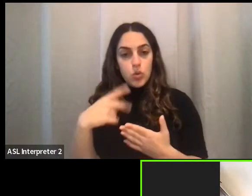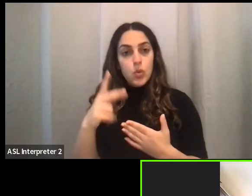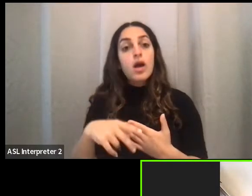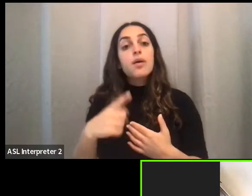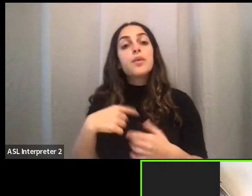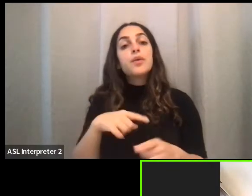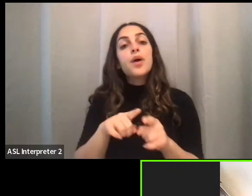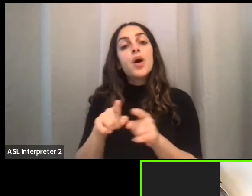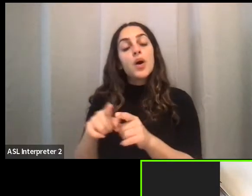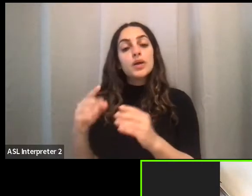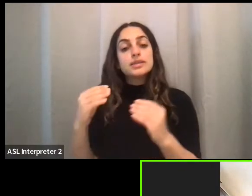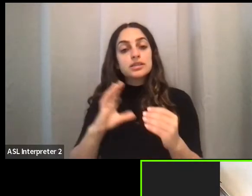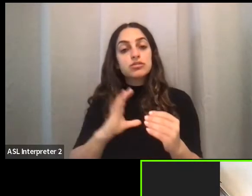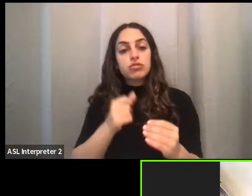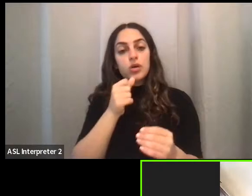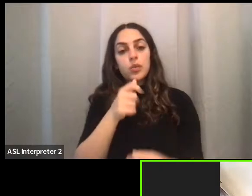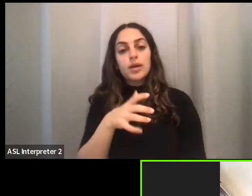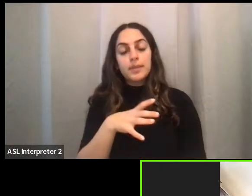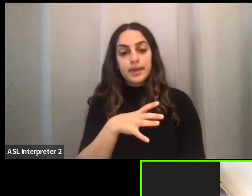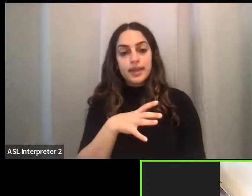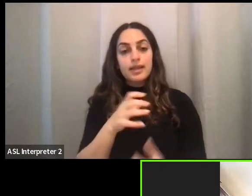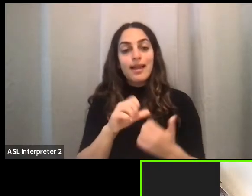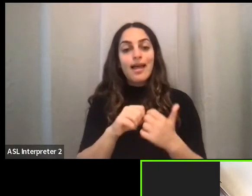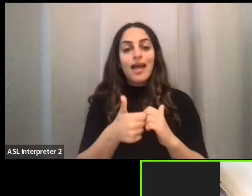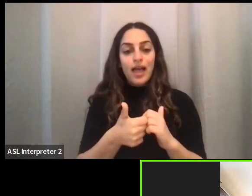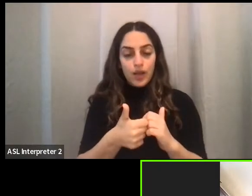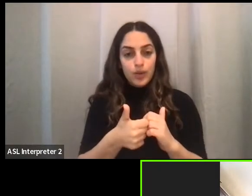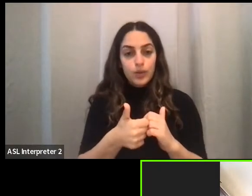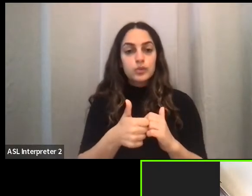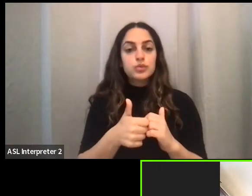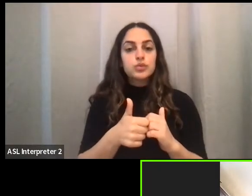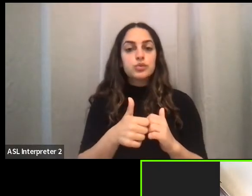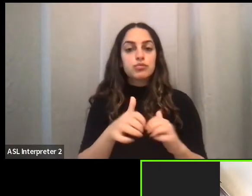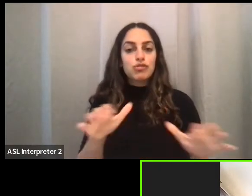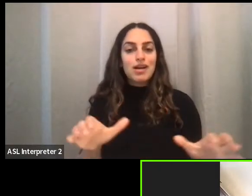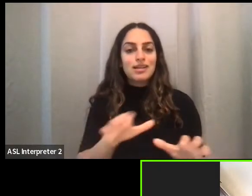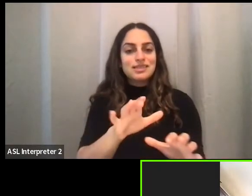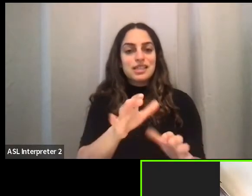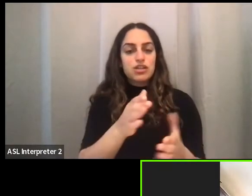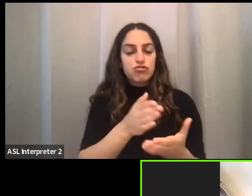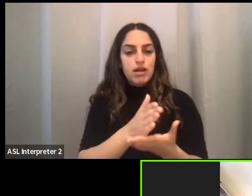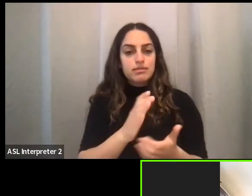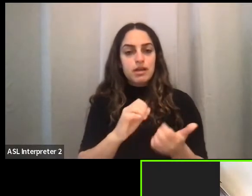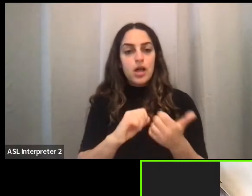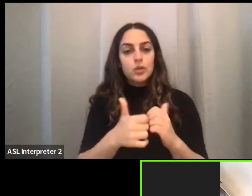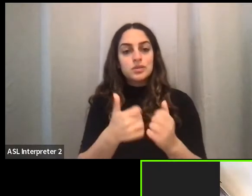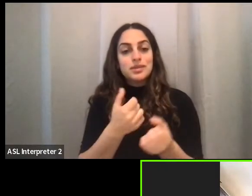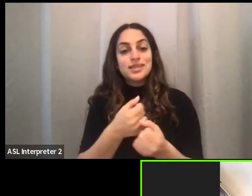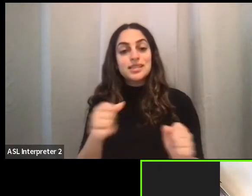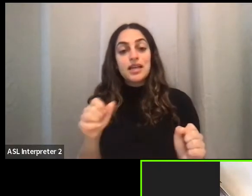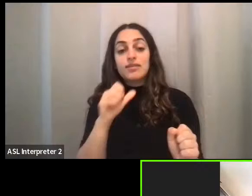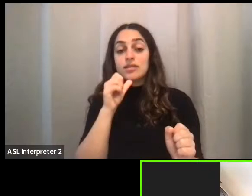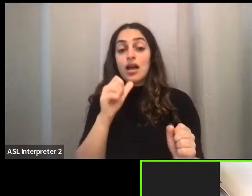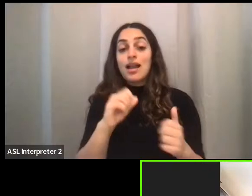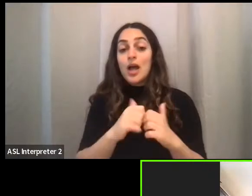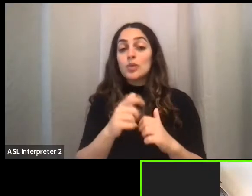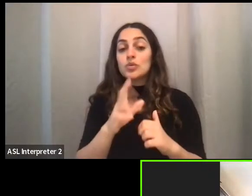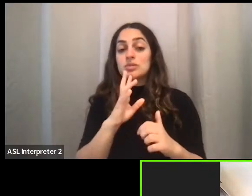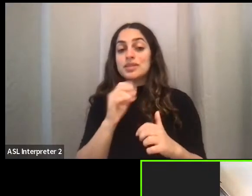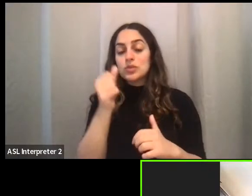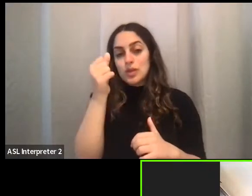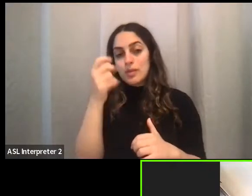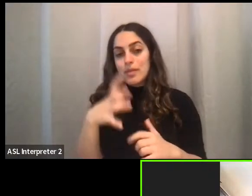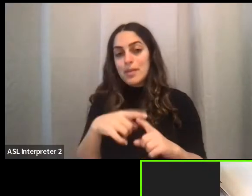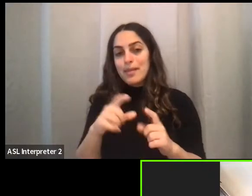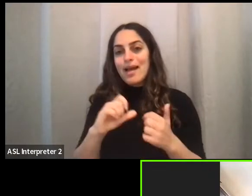teach our women how to exercise their rights how to be safe not how to speak to the men but how to survive